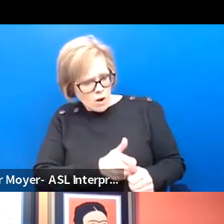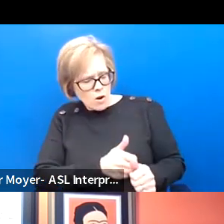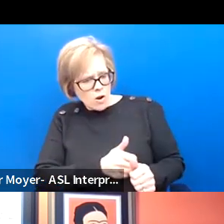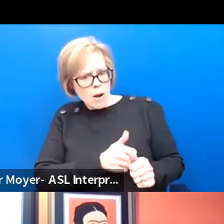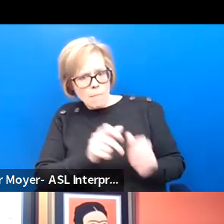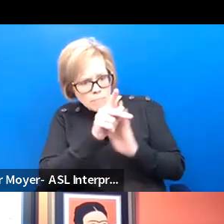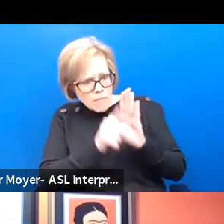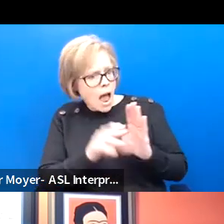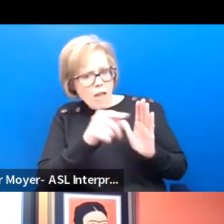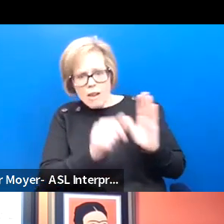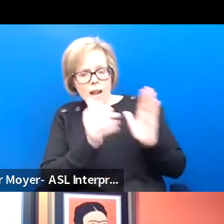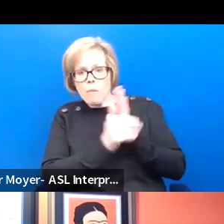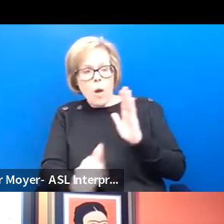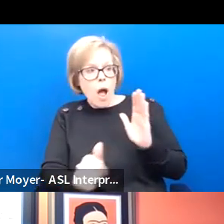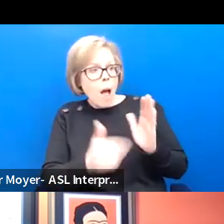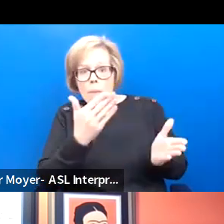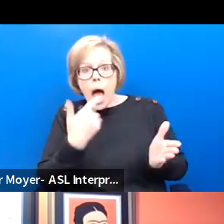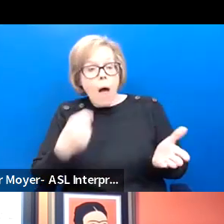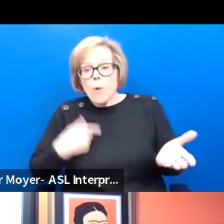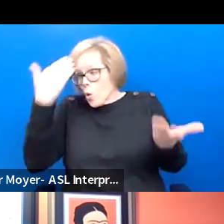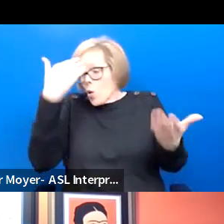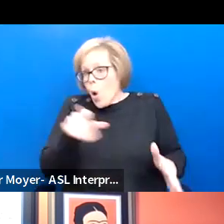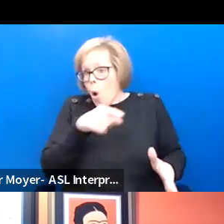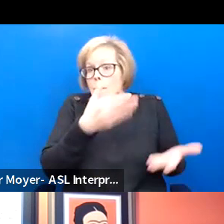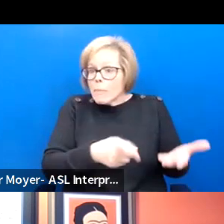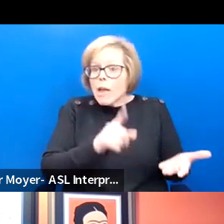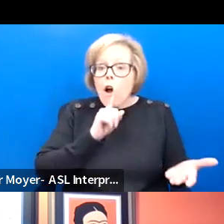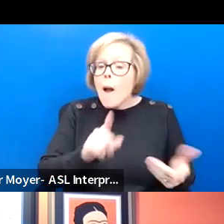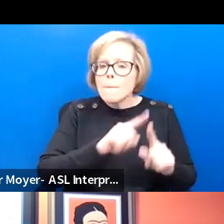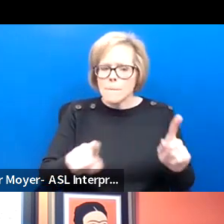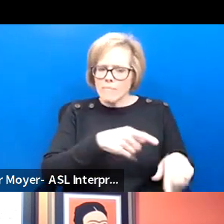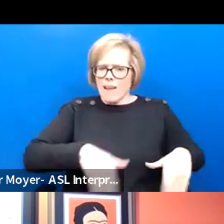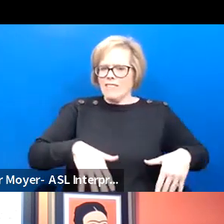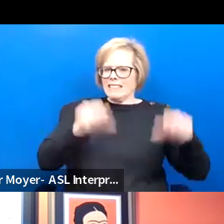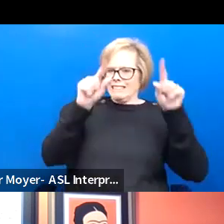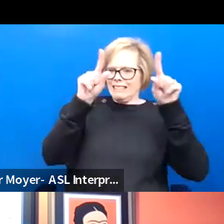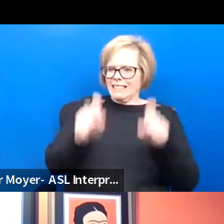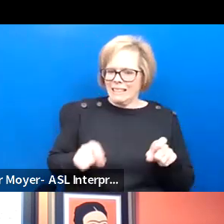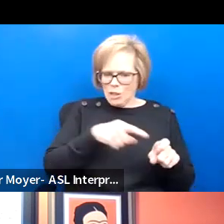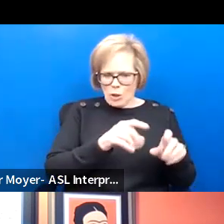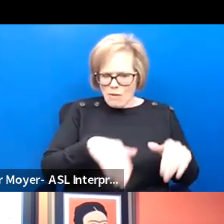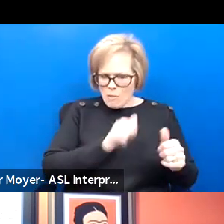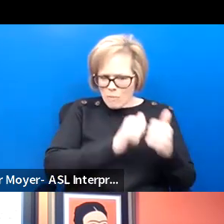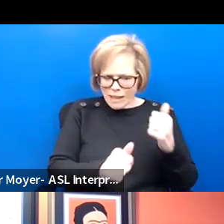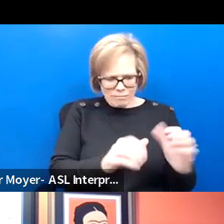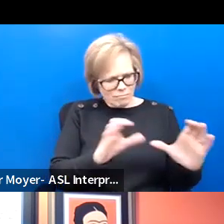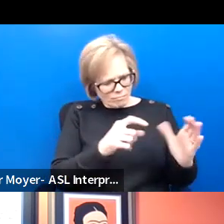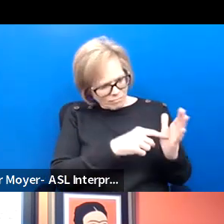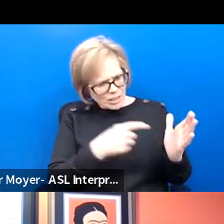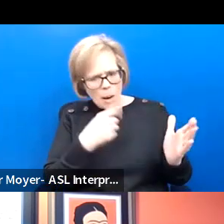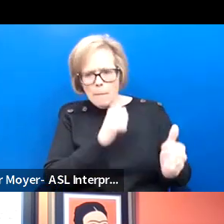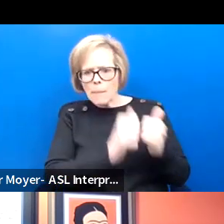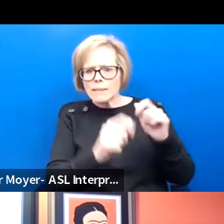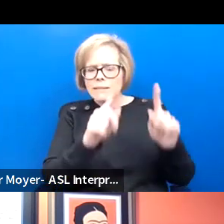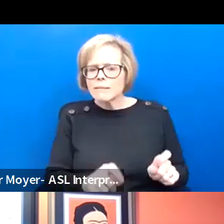At least we don't know if they are. They could be, but we don't have that assuredness with the credentialing that they are and that they can be